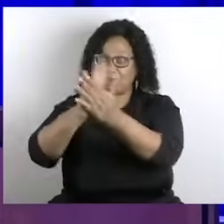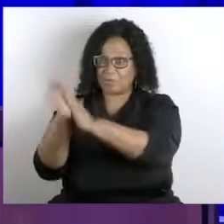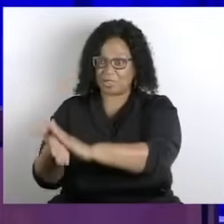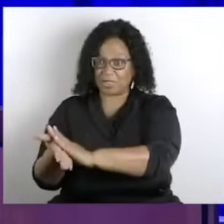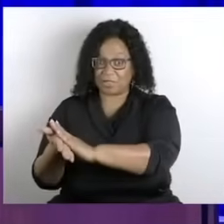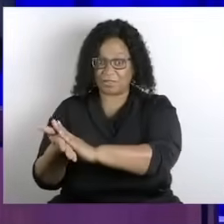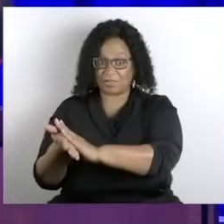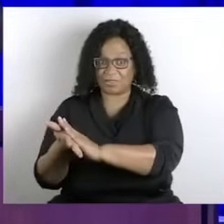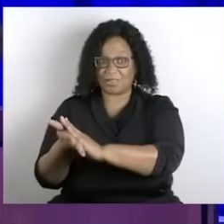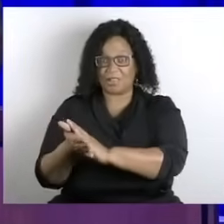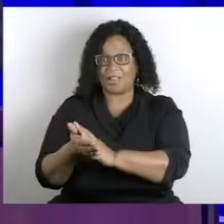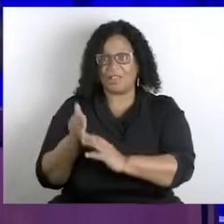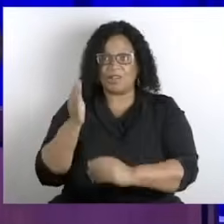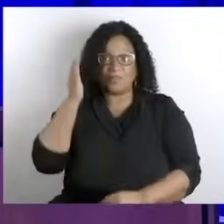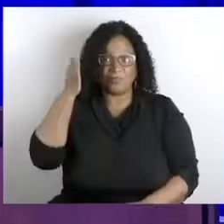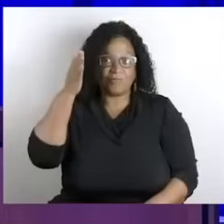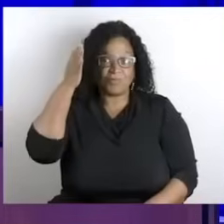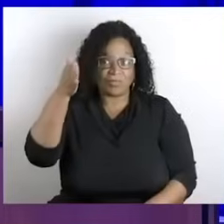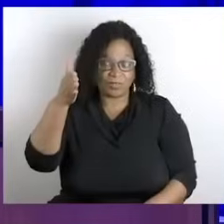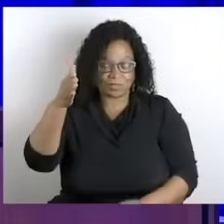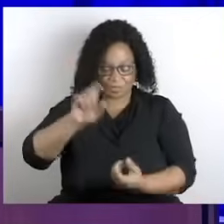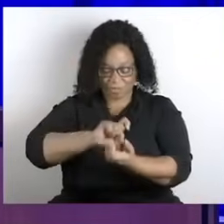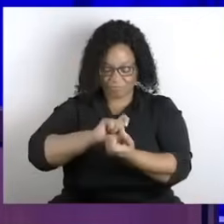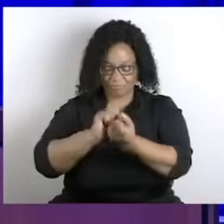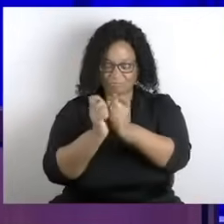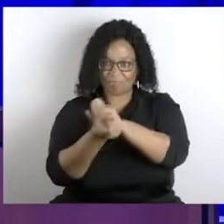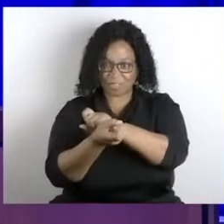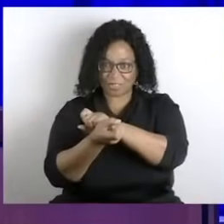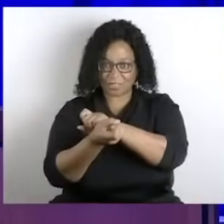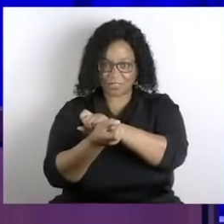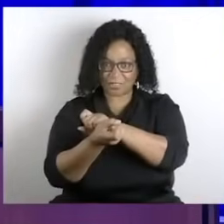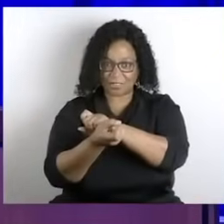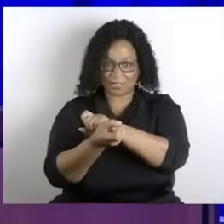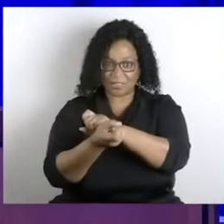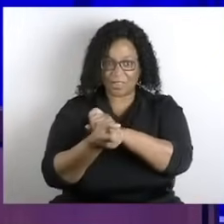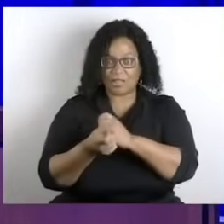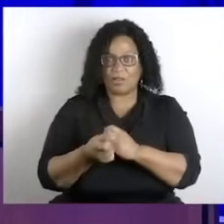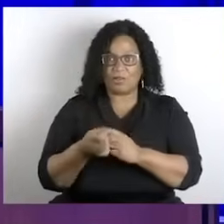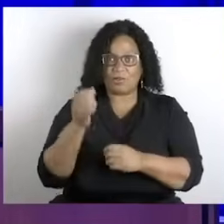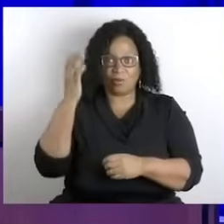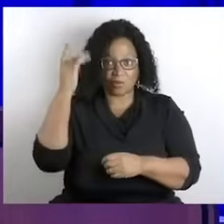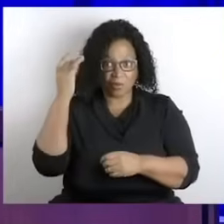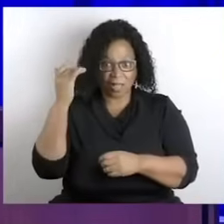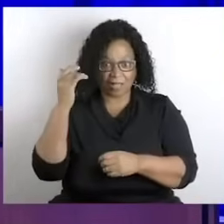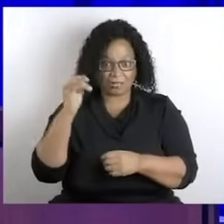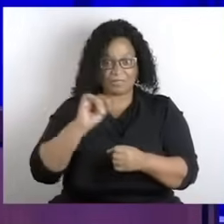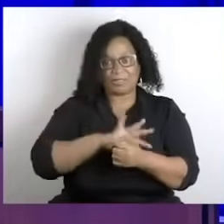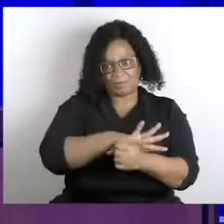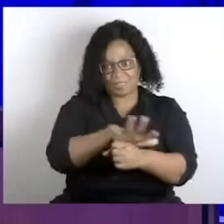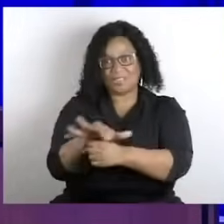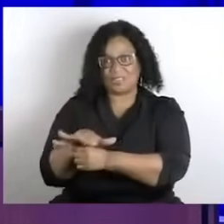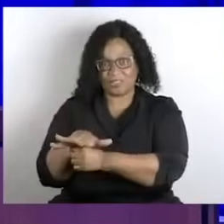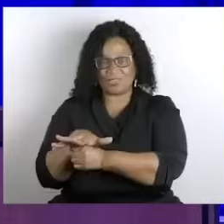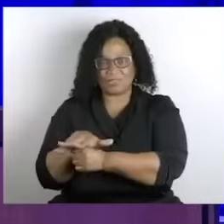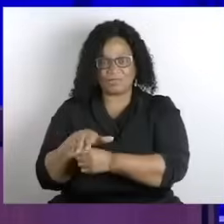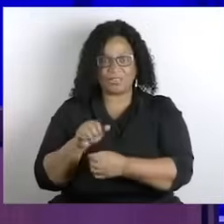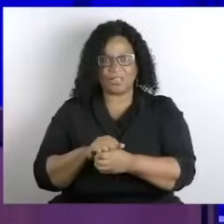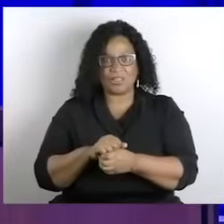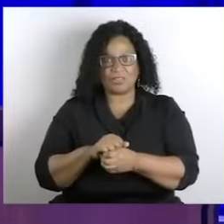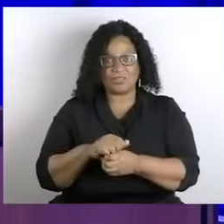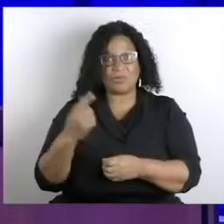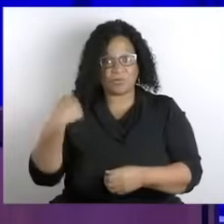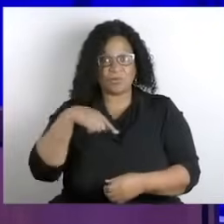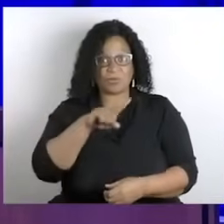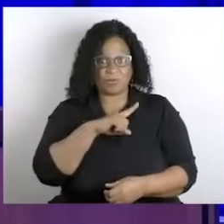an adopted future, an adapted future as a consequence of this pandemic in which we've been living. And so we're